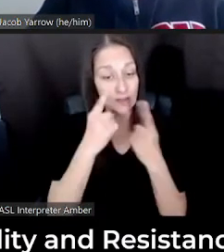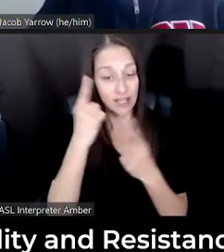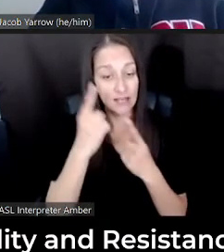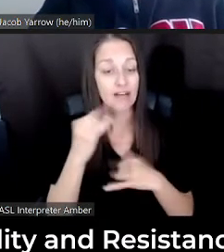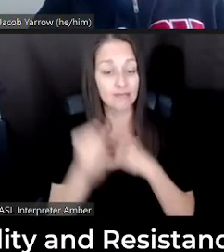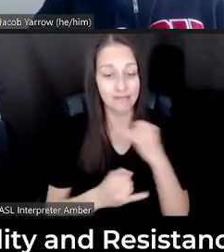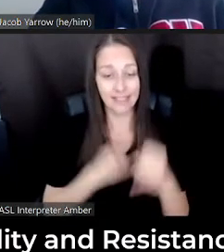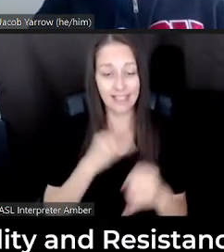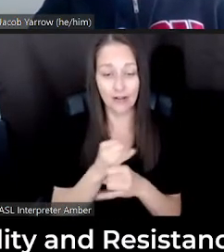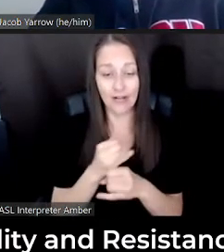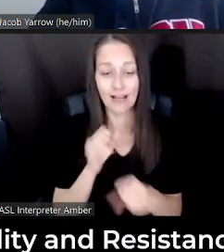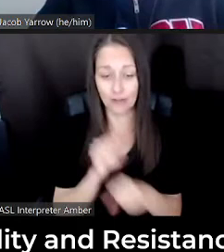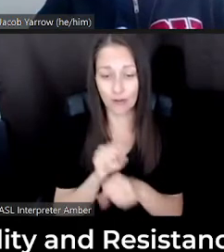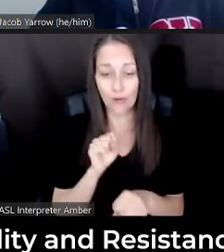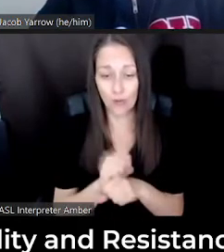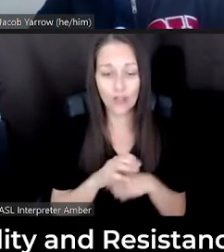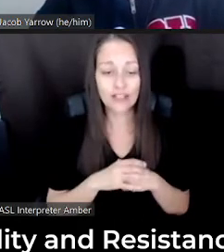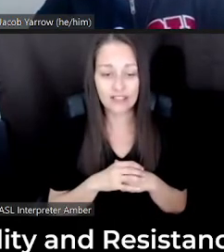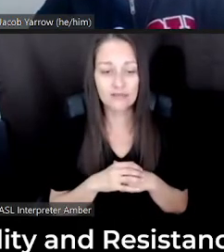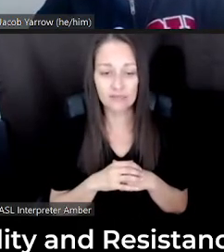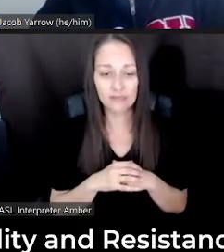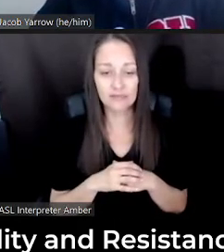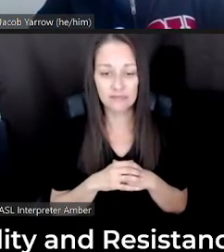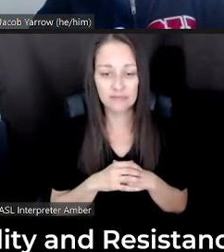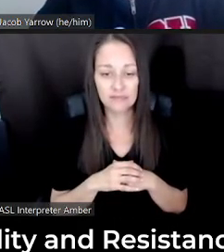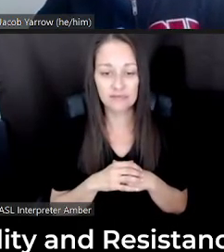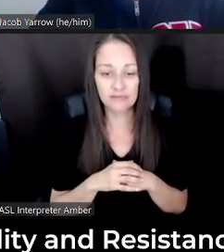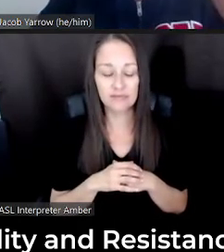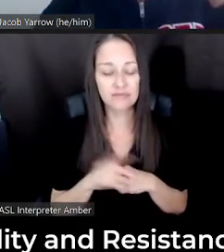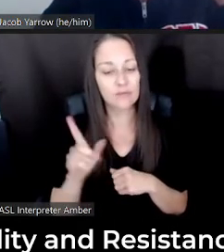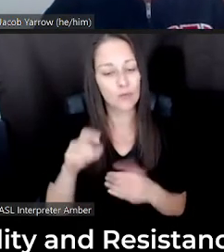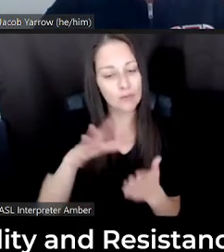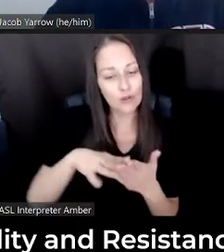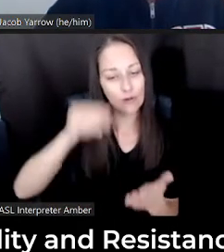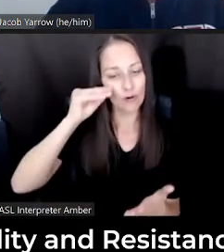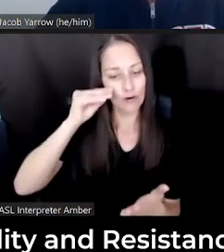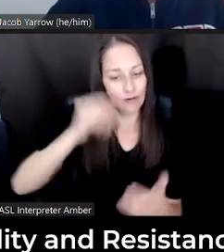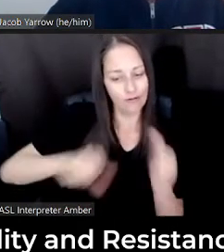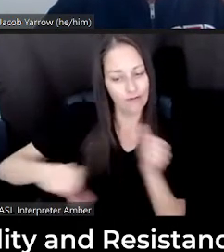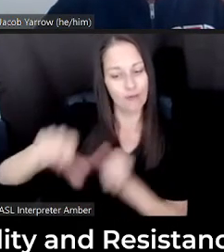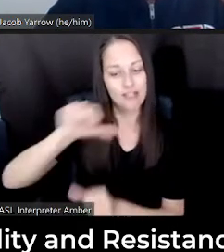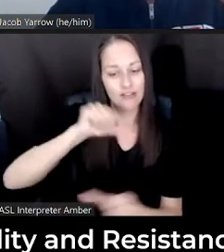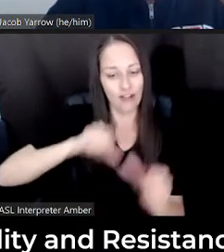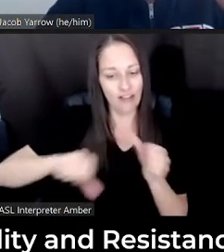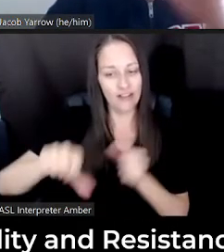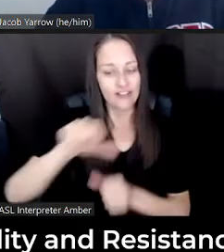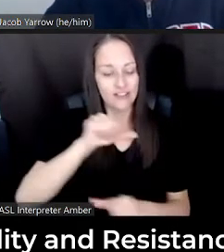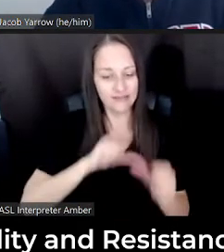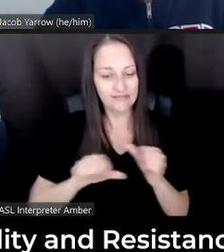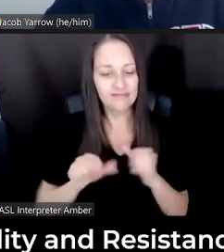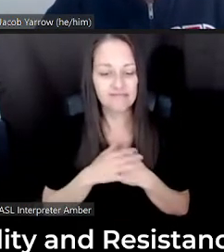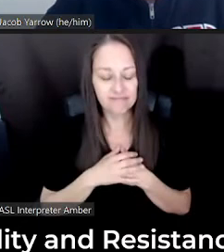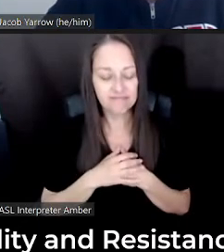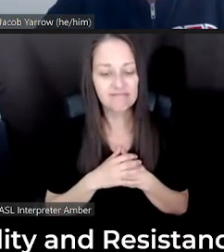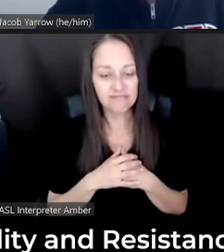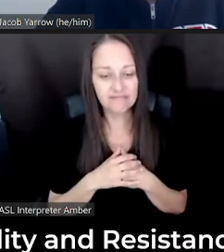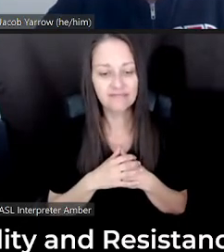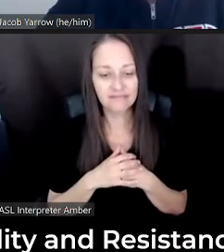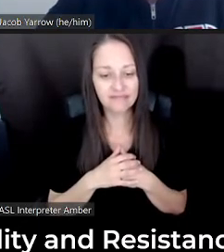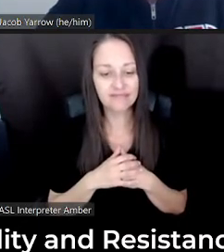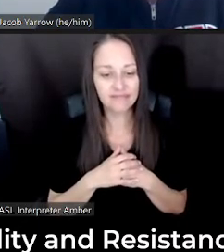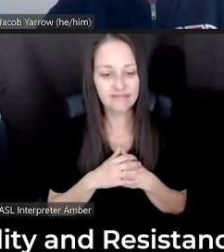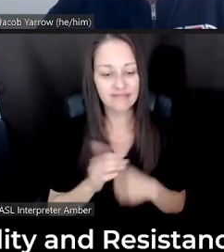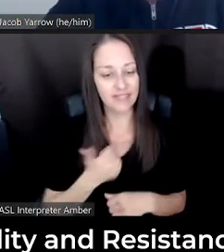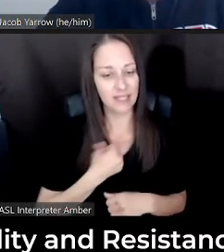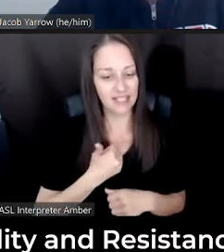work. It's about learning from one another, and makes me think about how